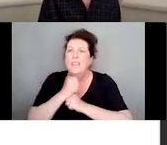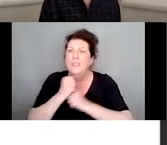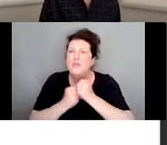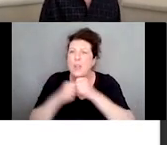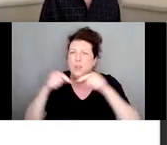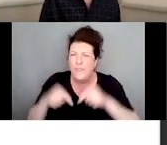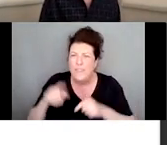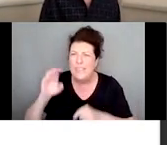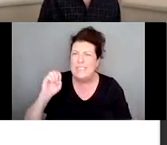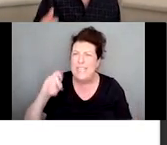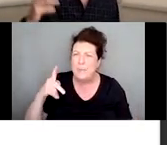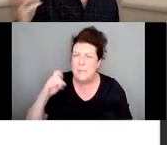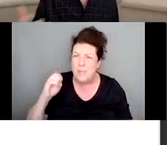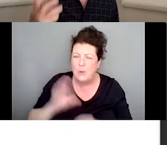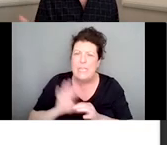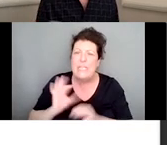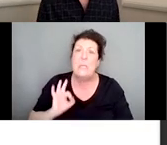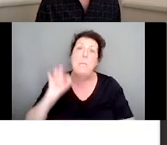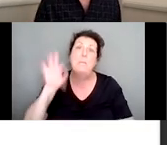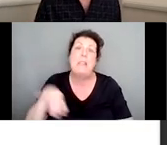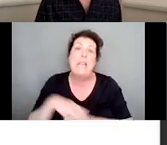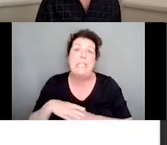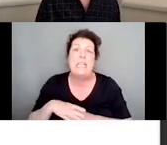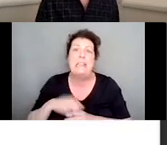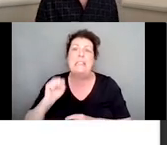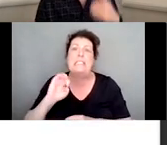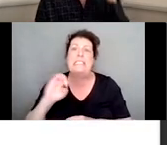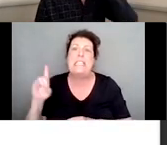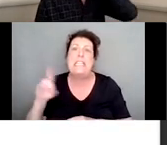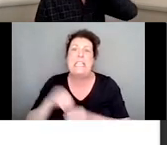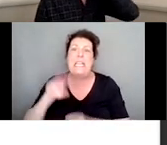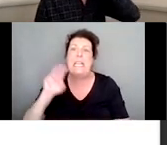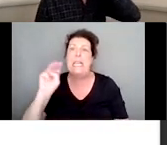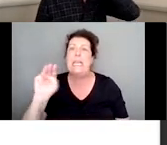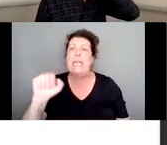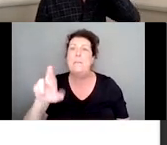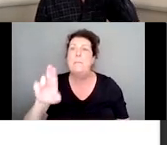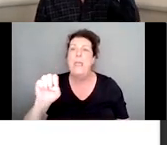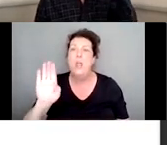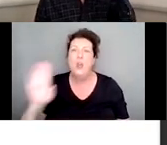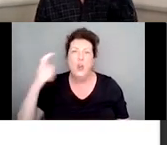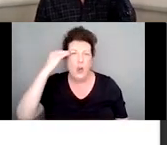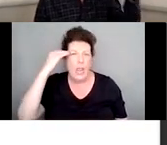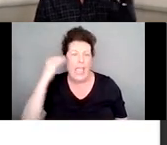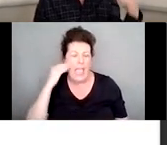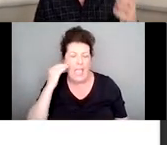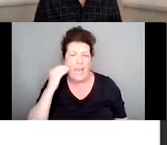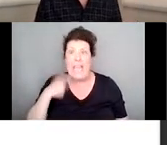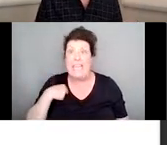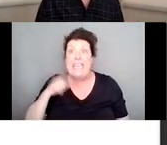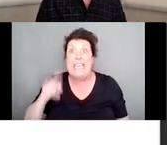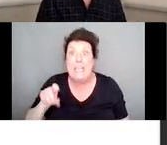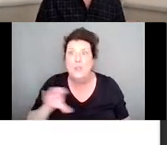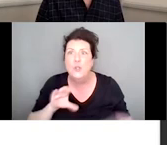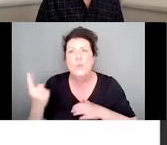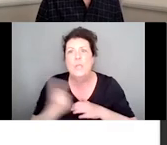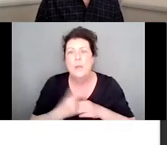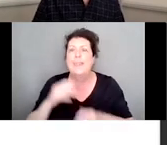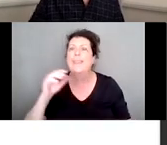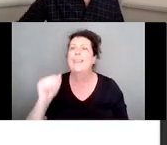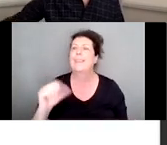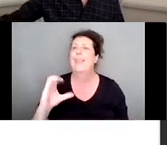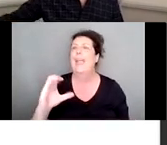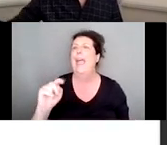mayor's head that she needs to do something about this, that she needs to activate or she, or she needs to do something active. Um,